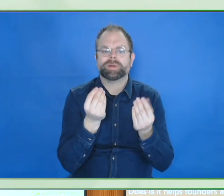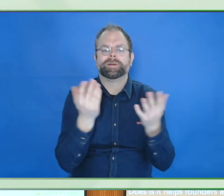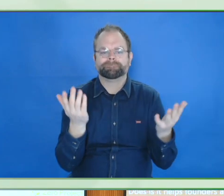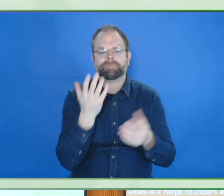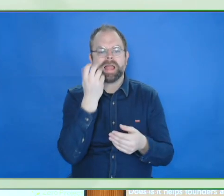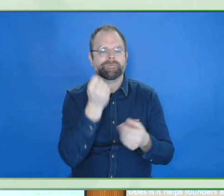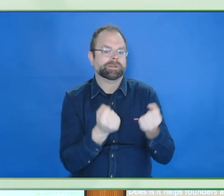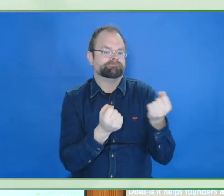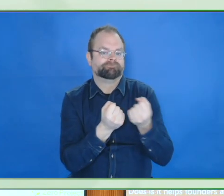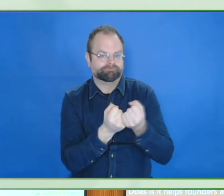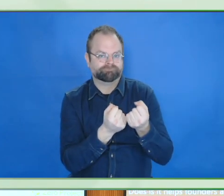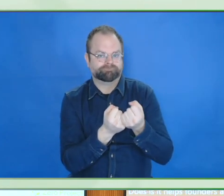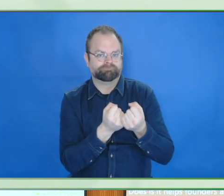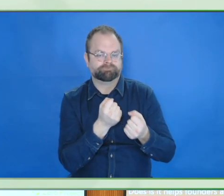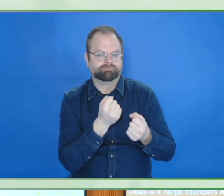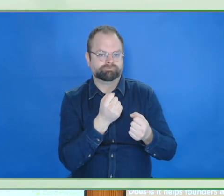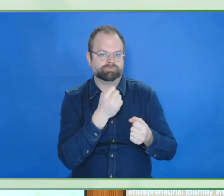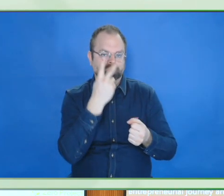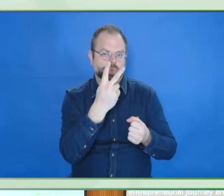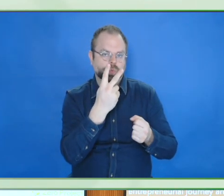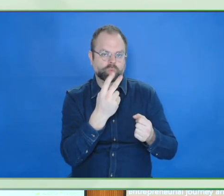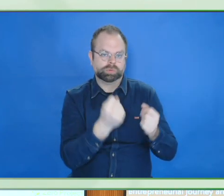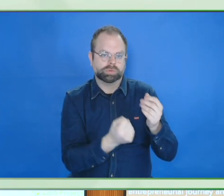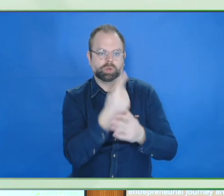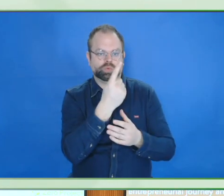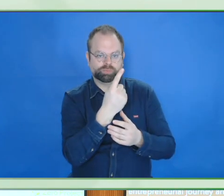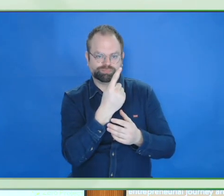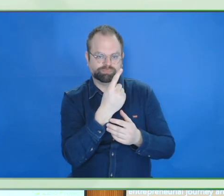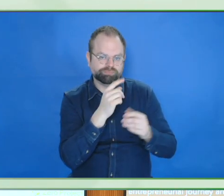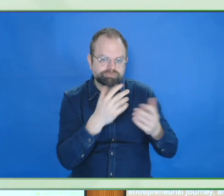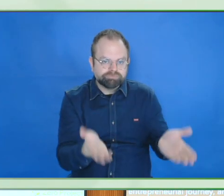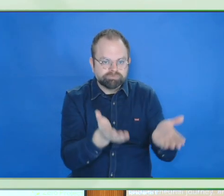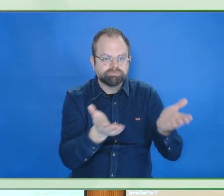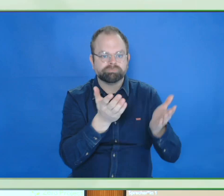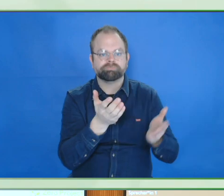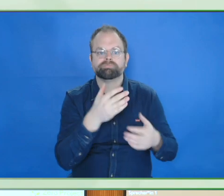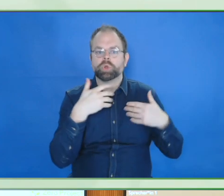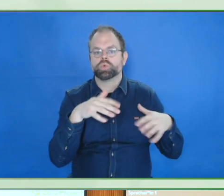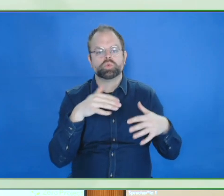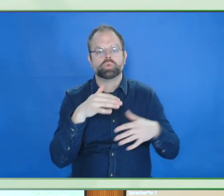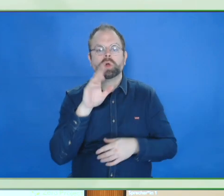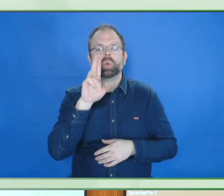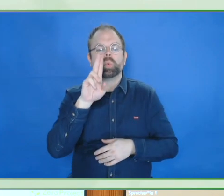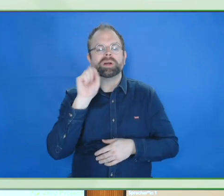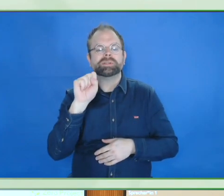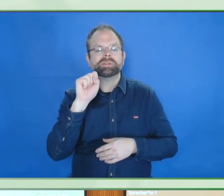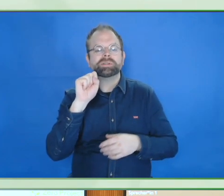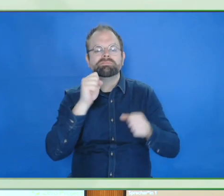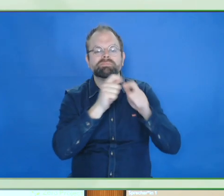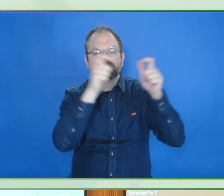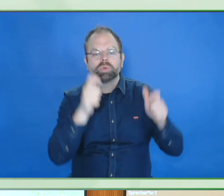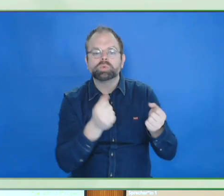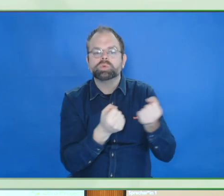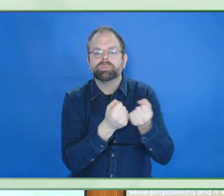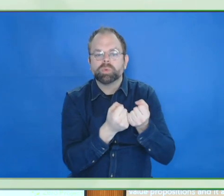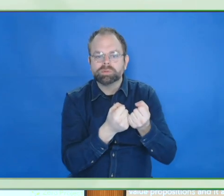it provides and creates new customer segments for them, business models, value propositions, and it allows them to validate and test assumptions